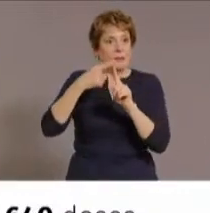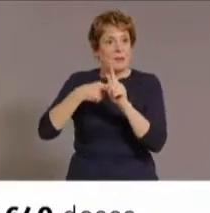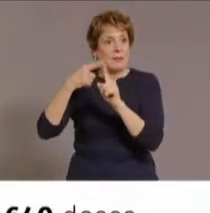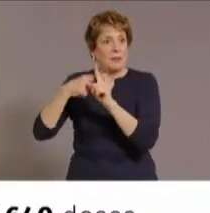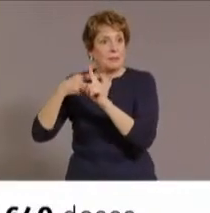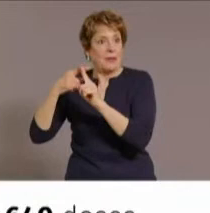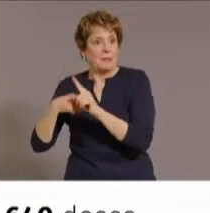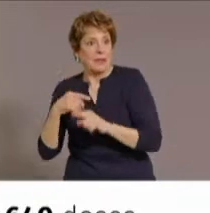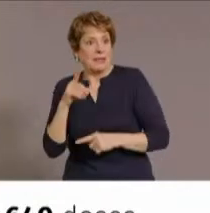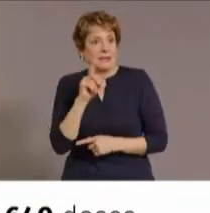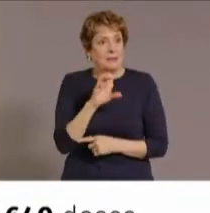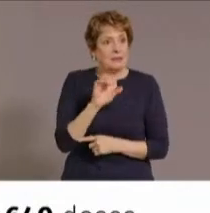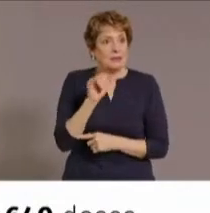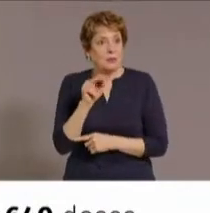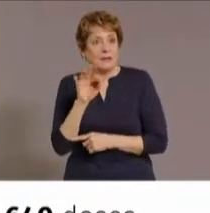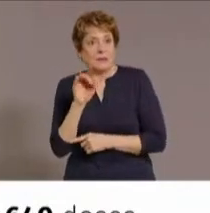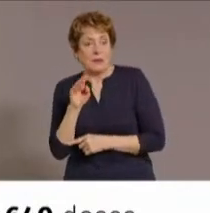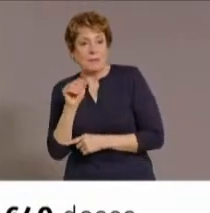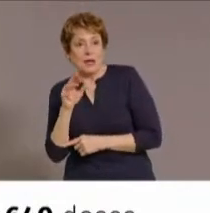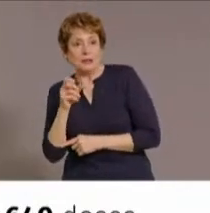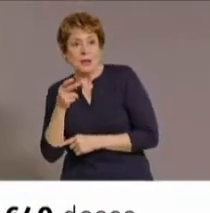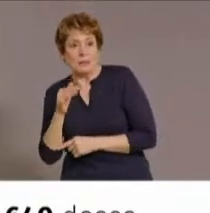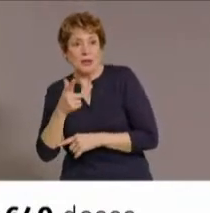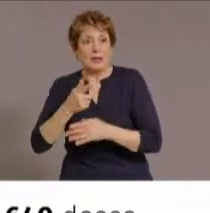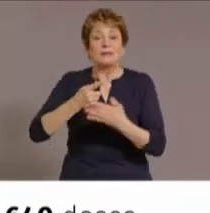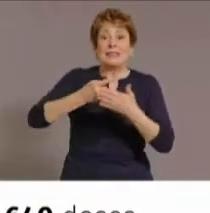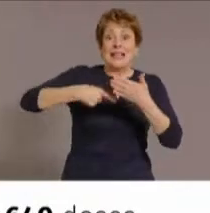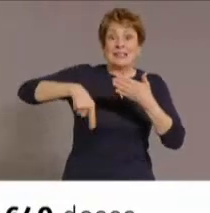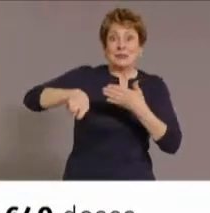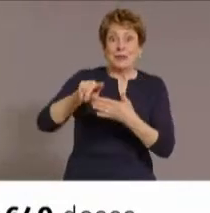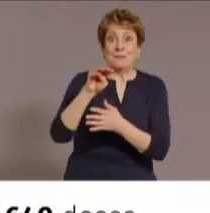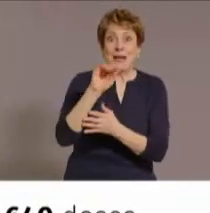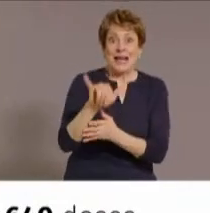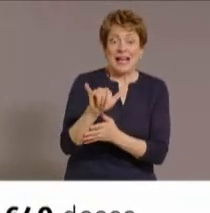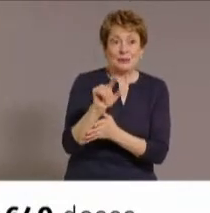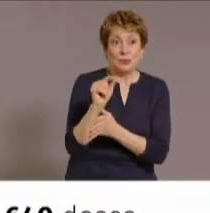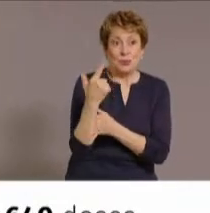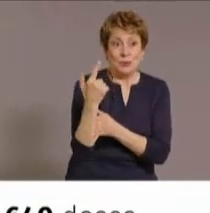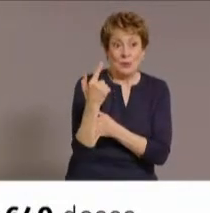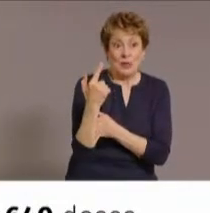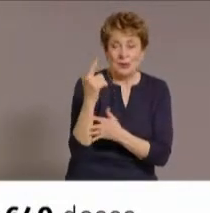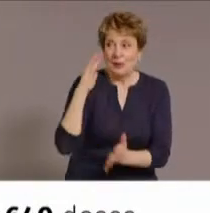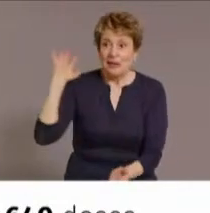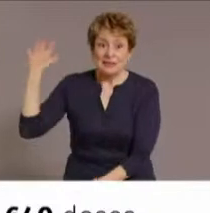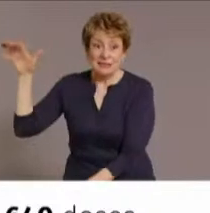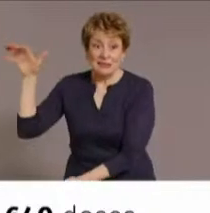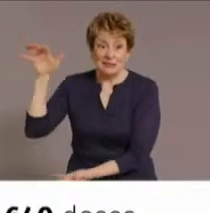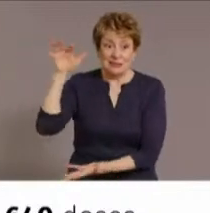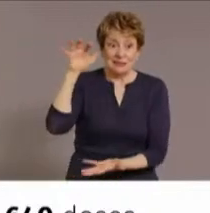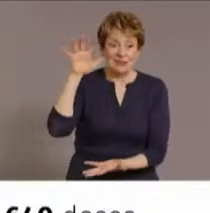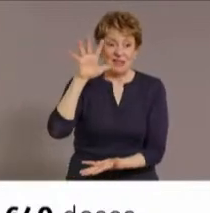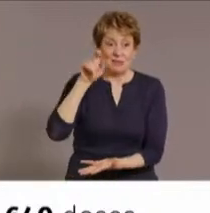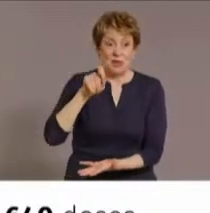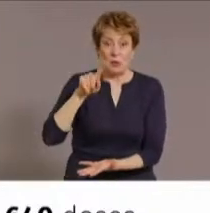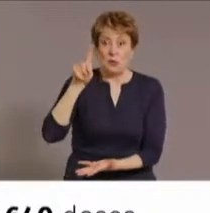by next week, we expect to have received a projected total of 5.1 million doses of